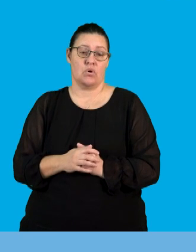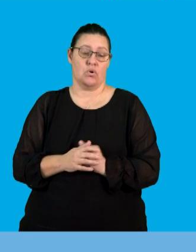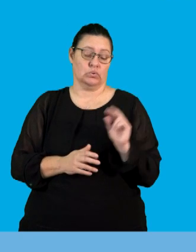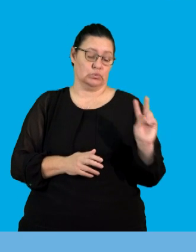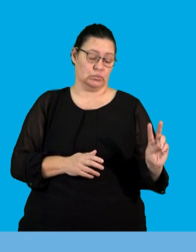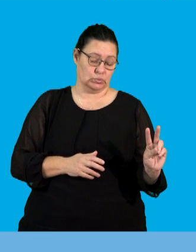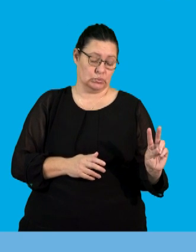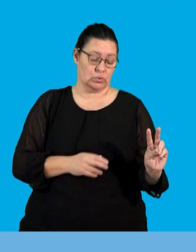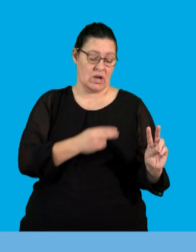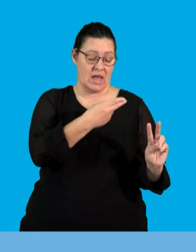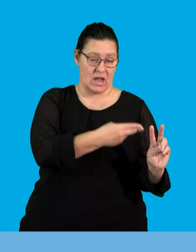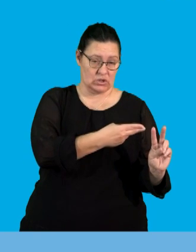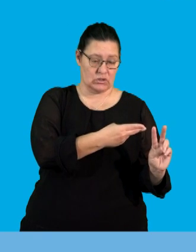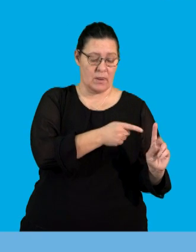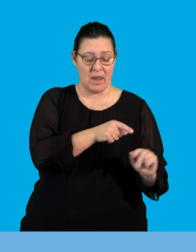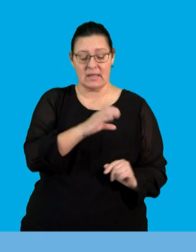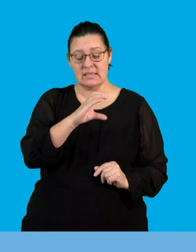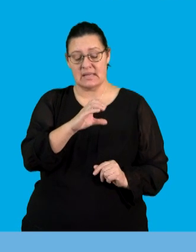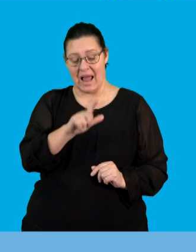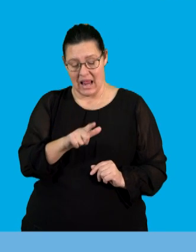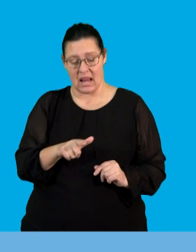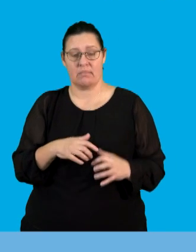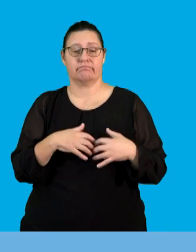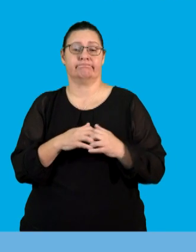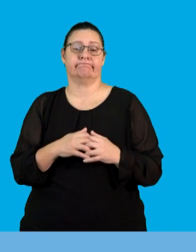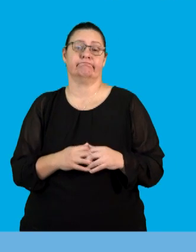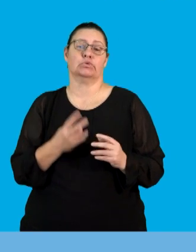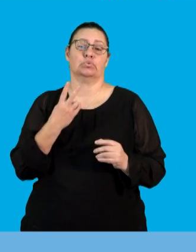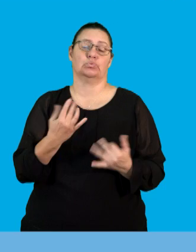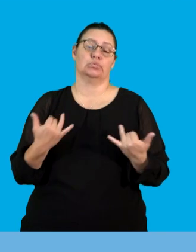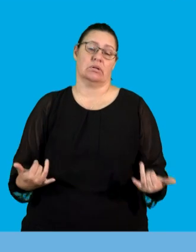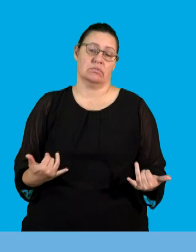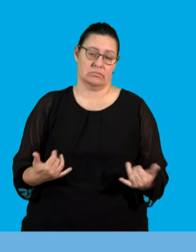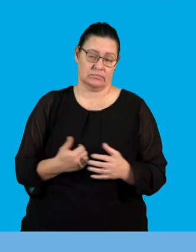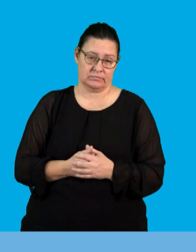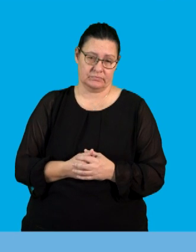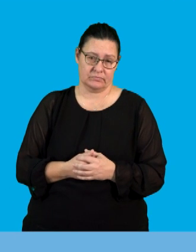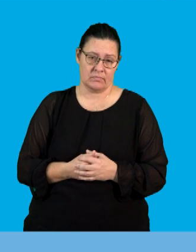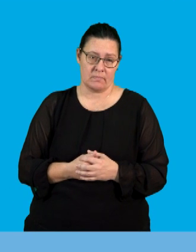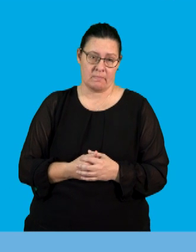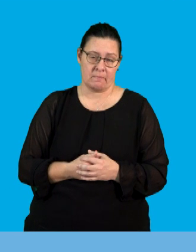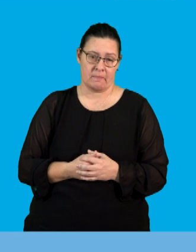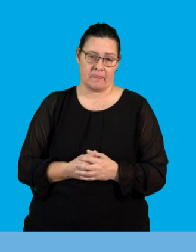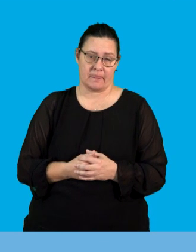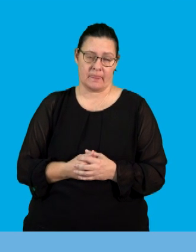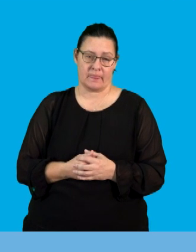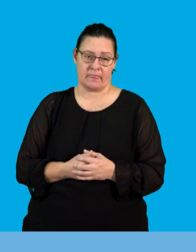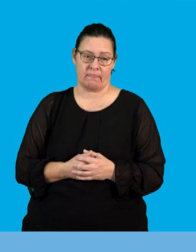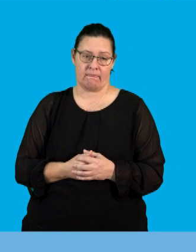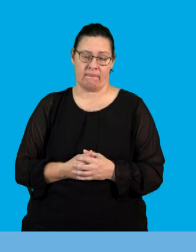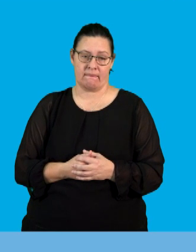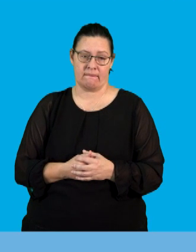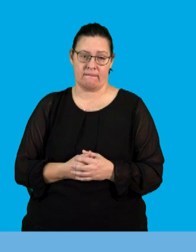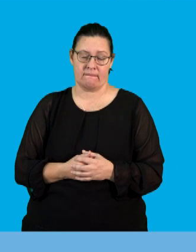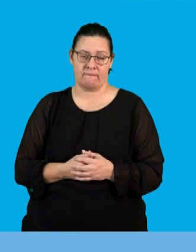takes care of the hydrogen, but it creates another problem with the Cl, because there's 2 on the left, but there's 1